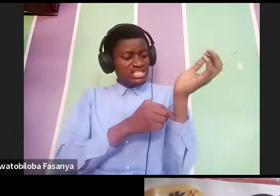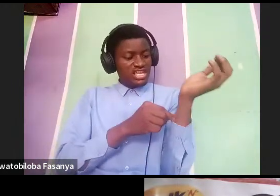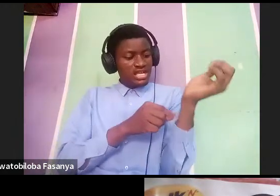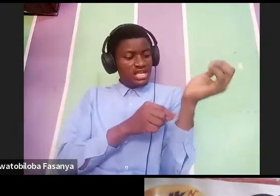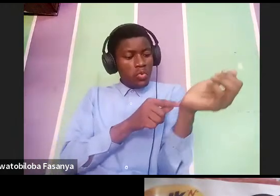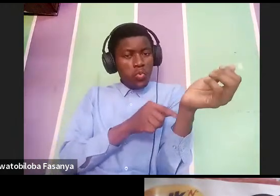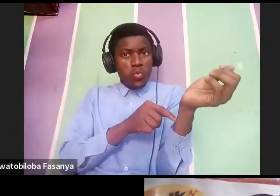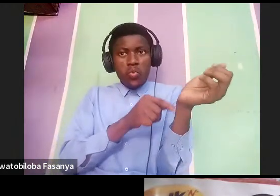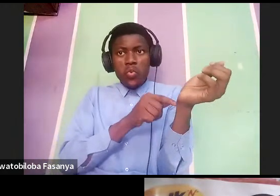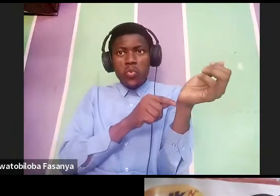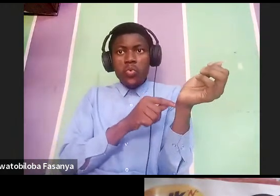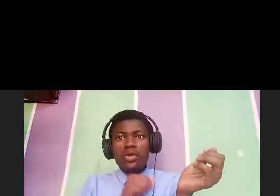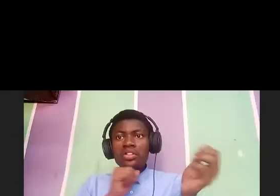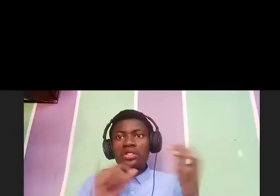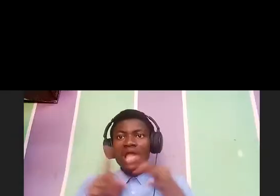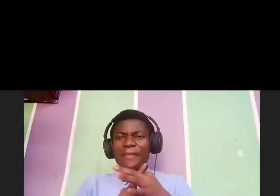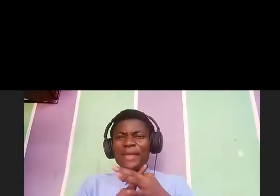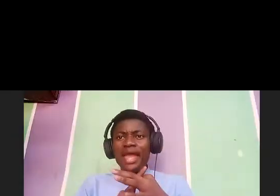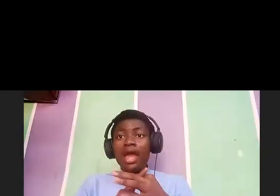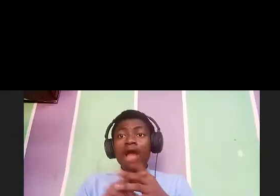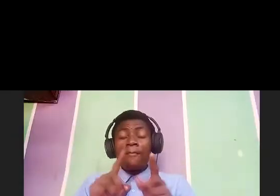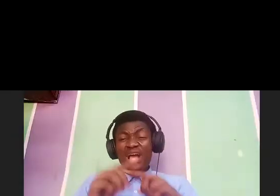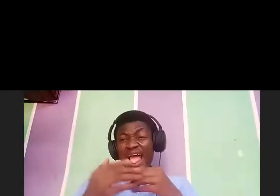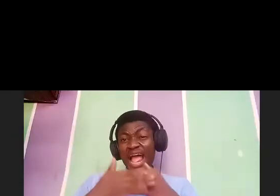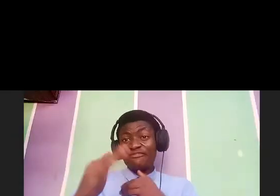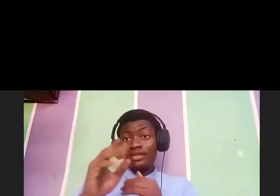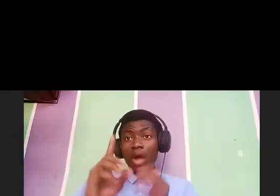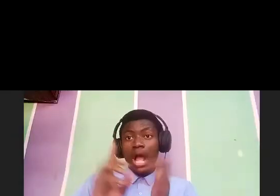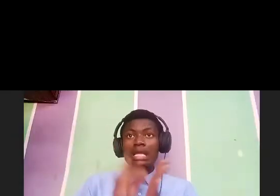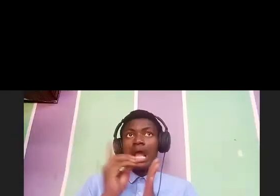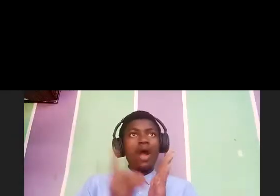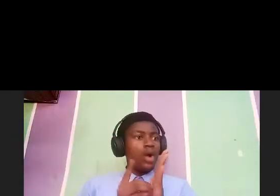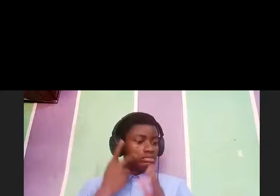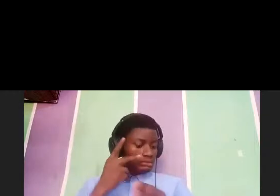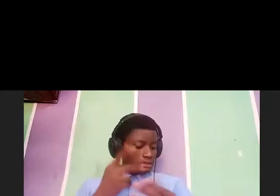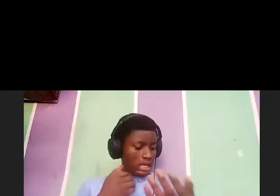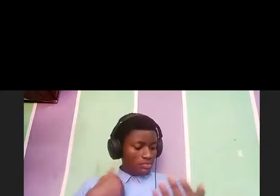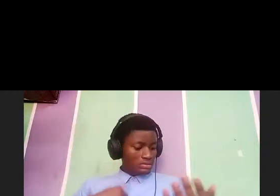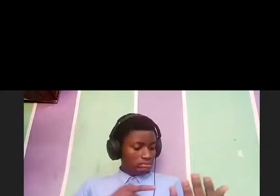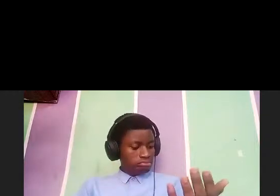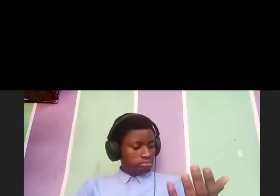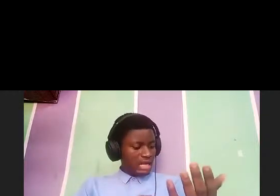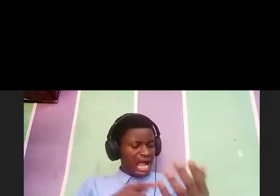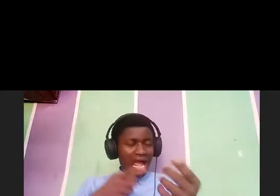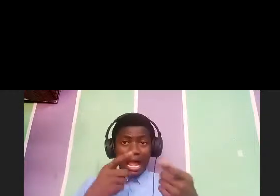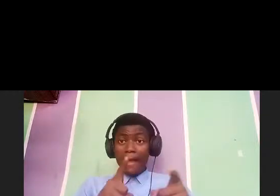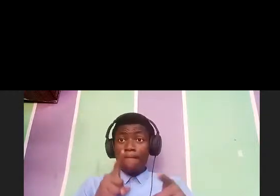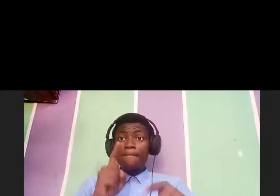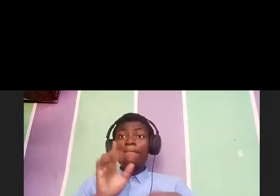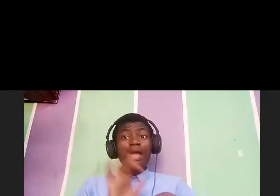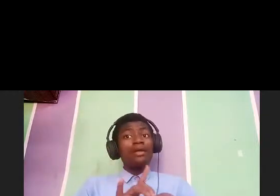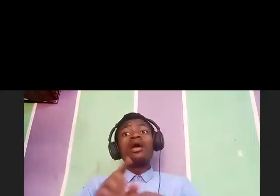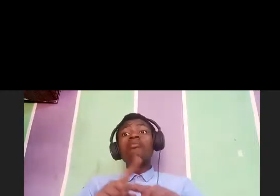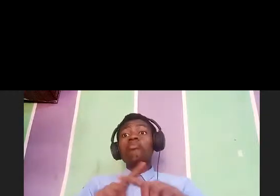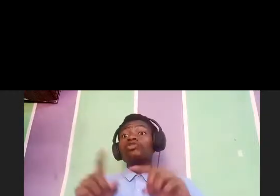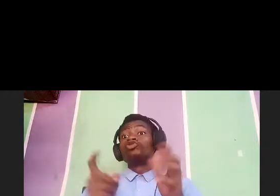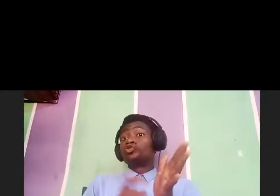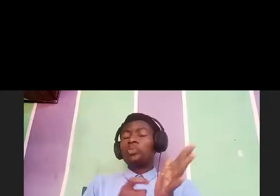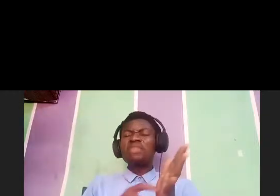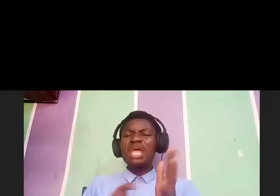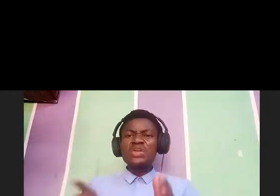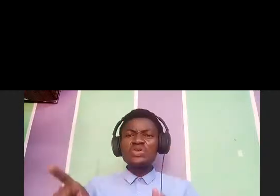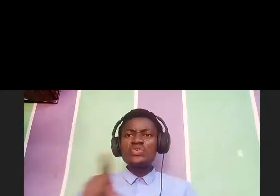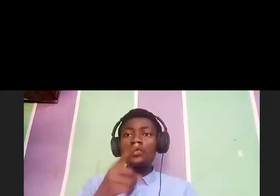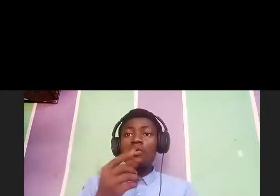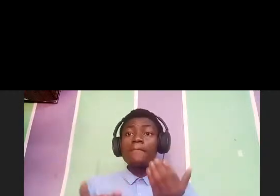and eventually it will peel. You might not even know the surface area that is being affected at the point in time. So basically, to reduce